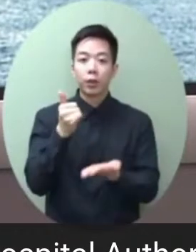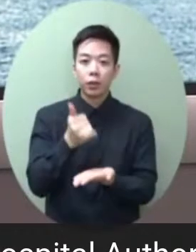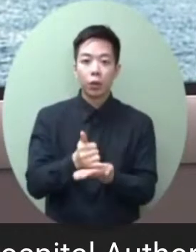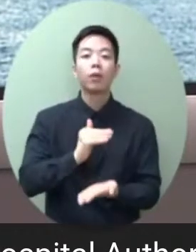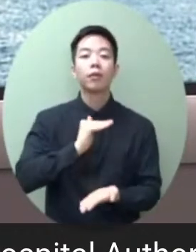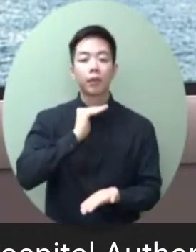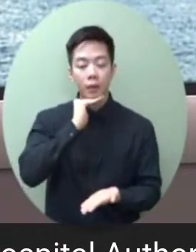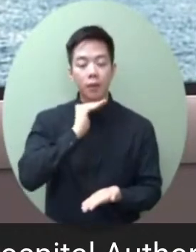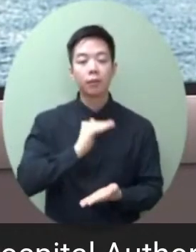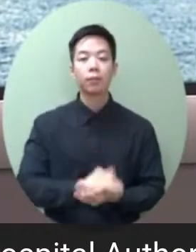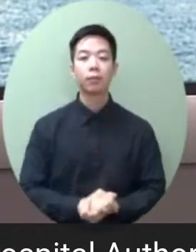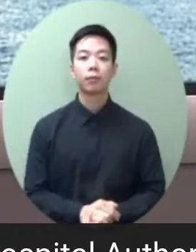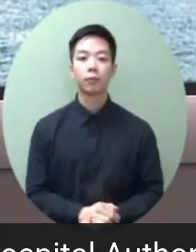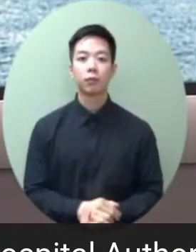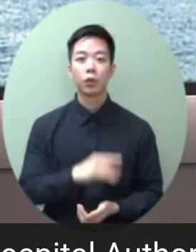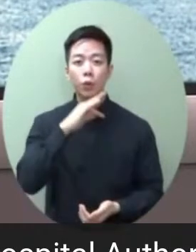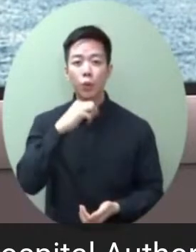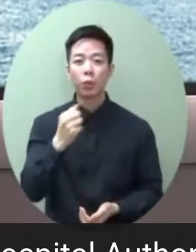wait patiently.